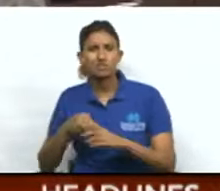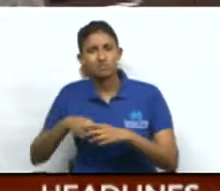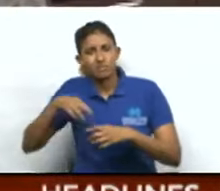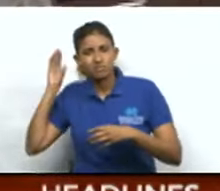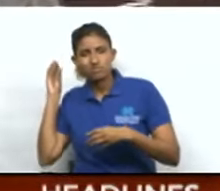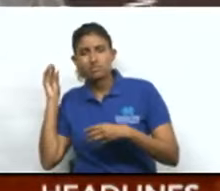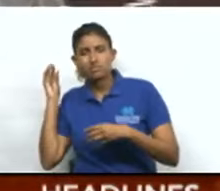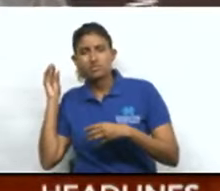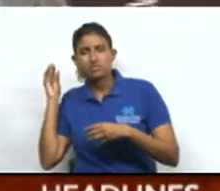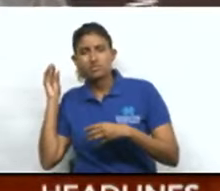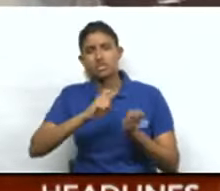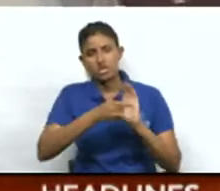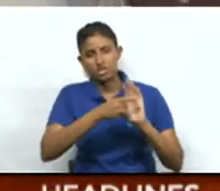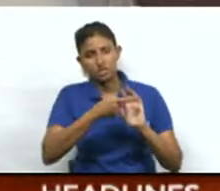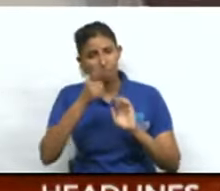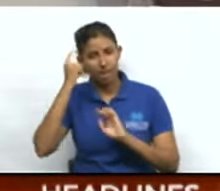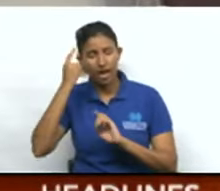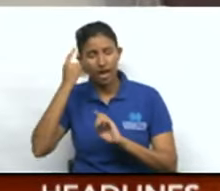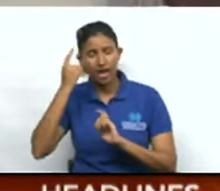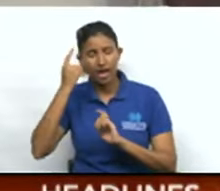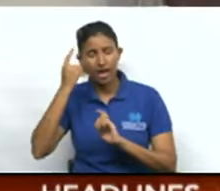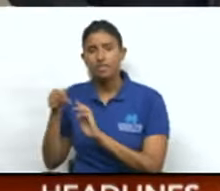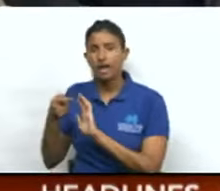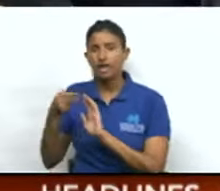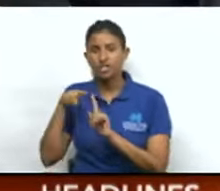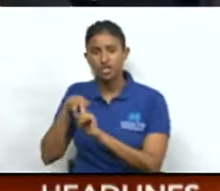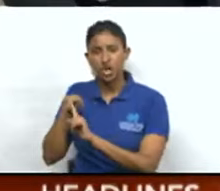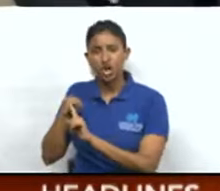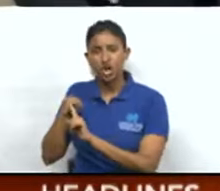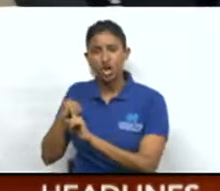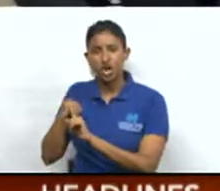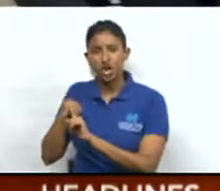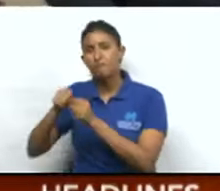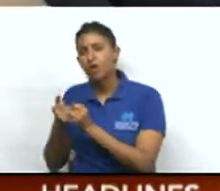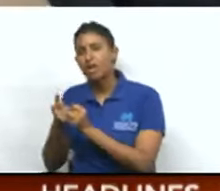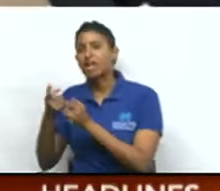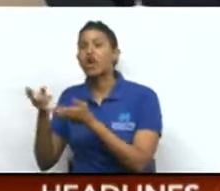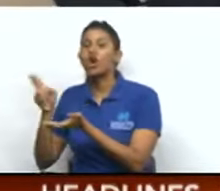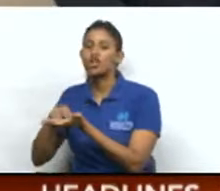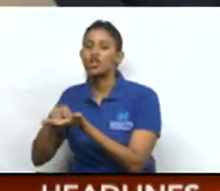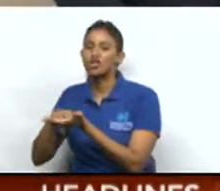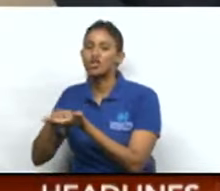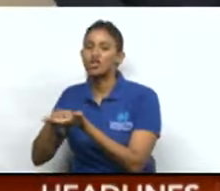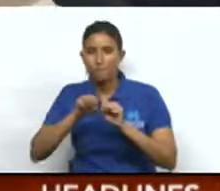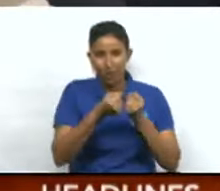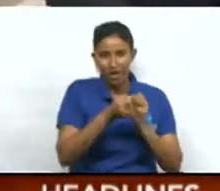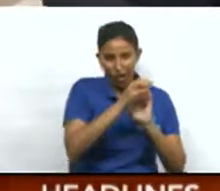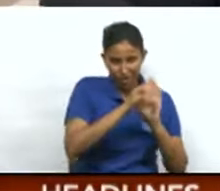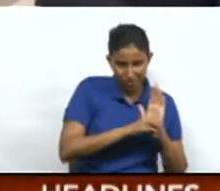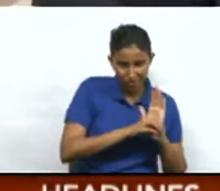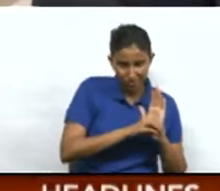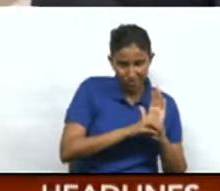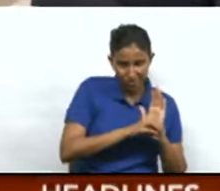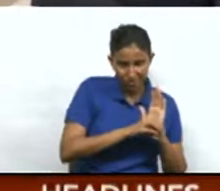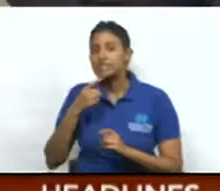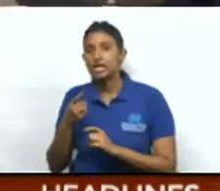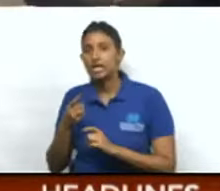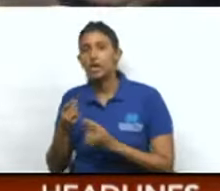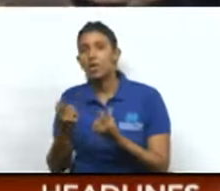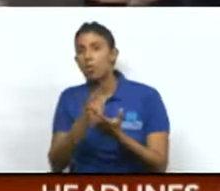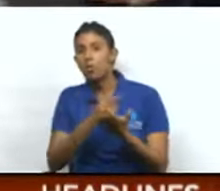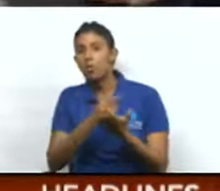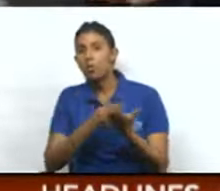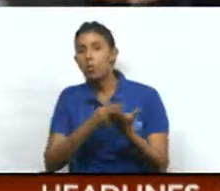the state asked for costs. Fortunately, he says, their request was not granted. Ramadar explains that his client is experiencing